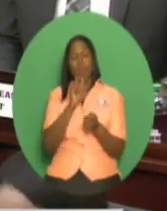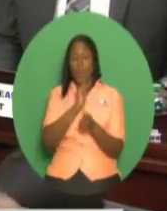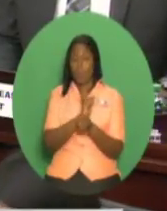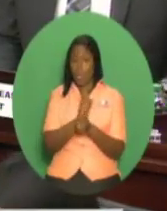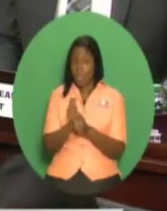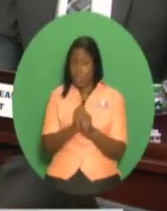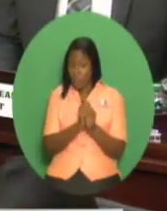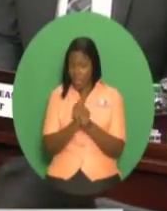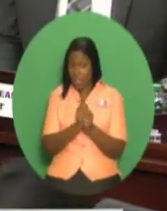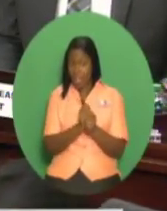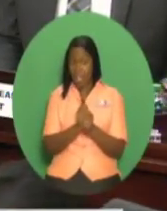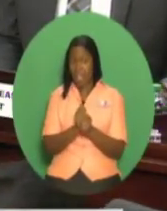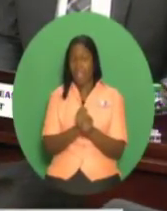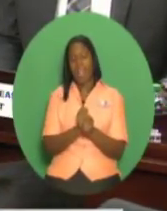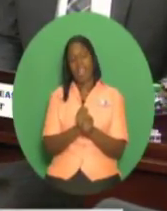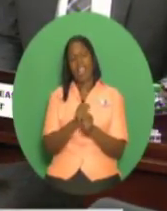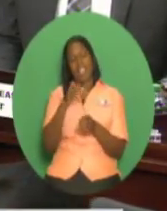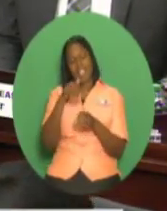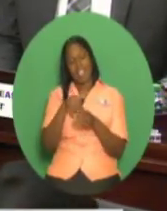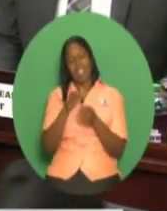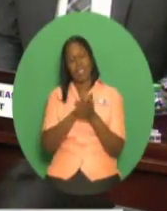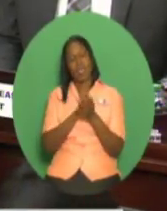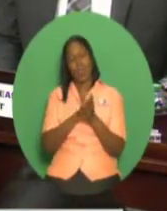together with the school community.